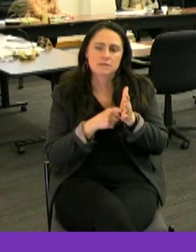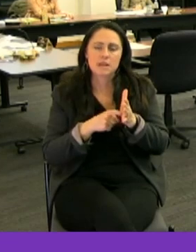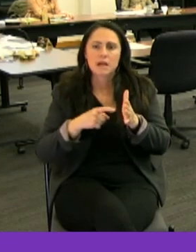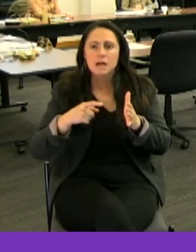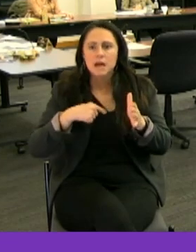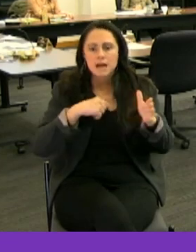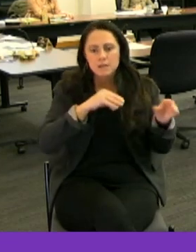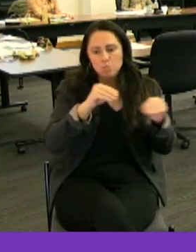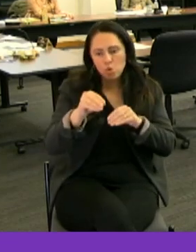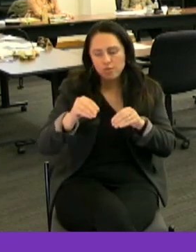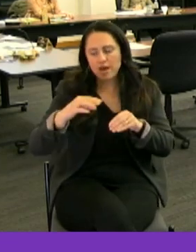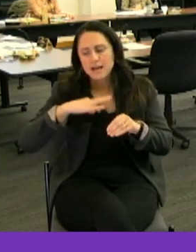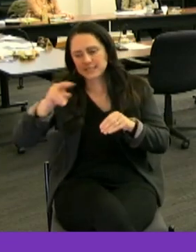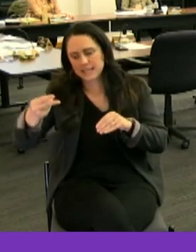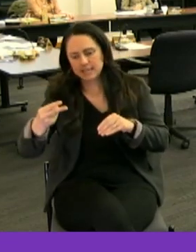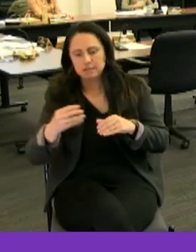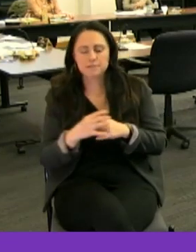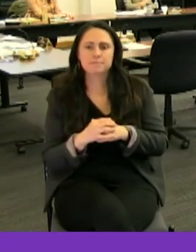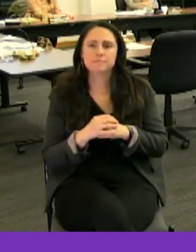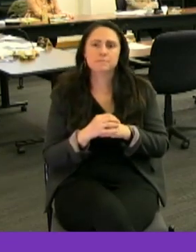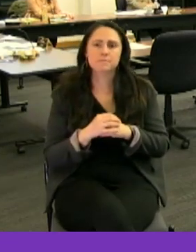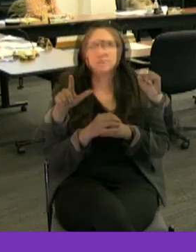Second.